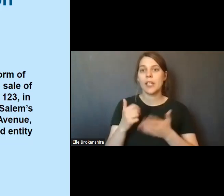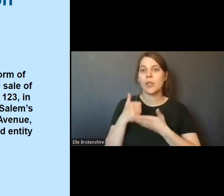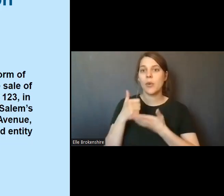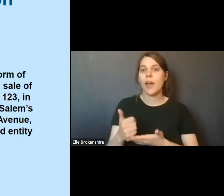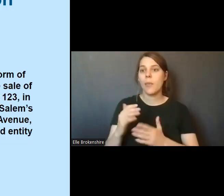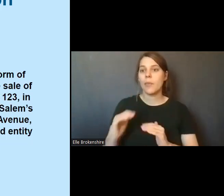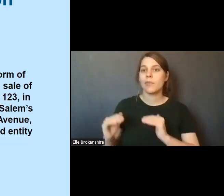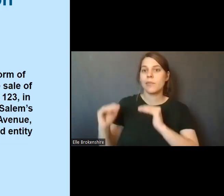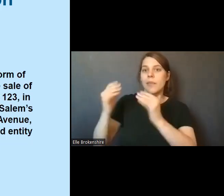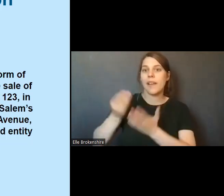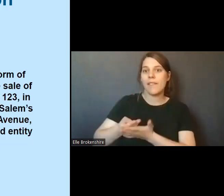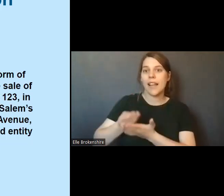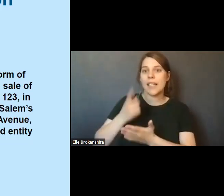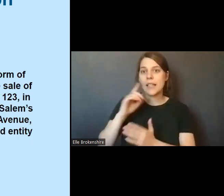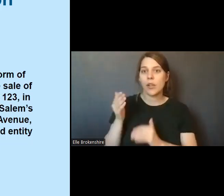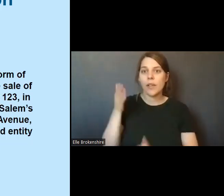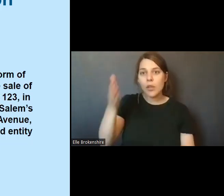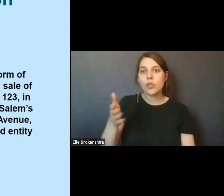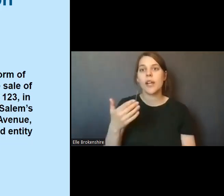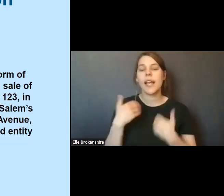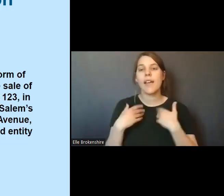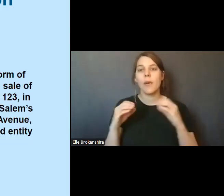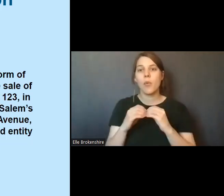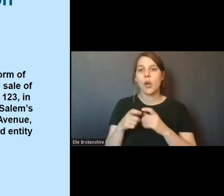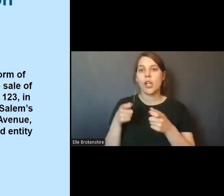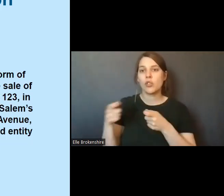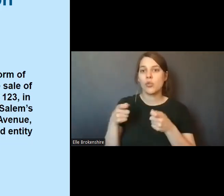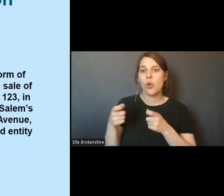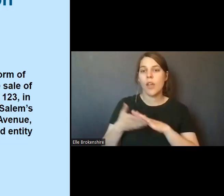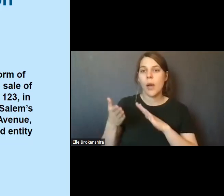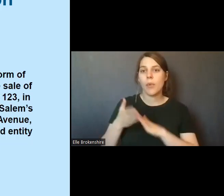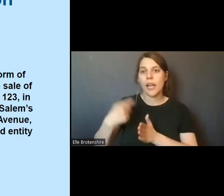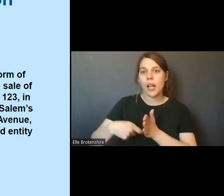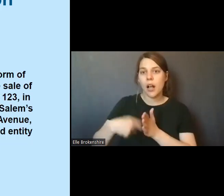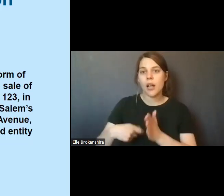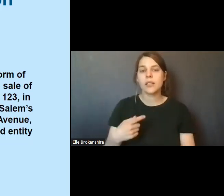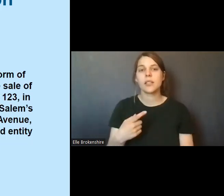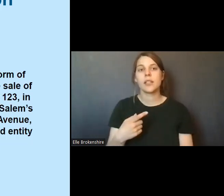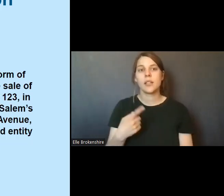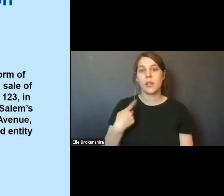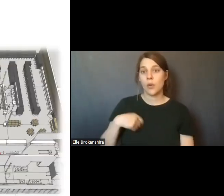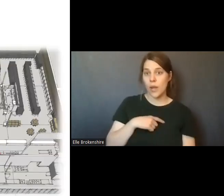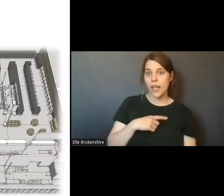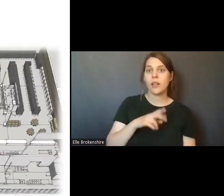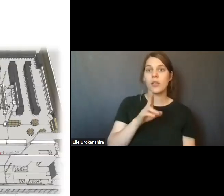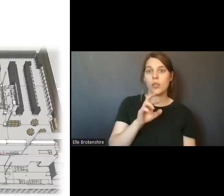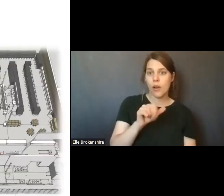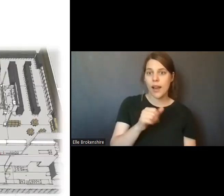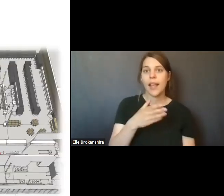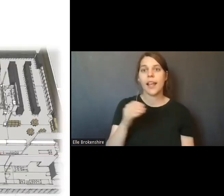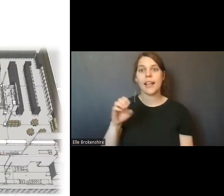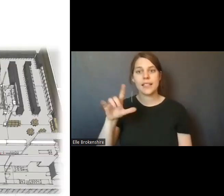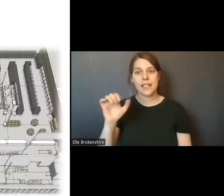in the future, and have more control over their operating costs. So we, the URA and Salem's, believe